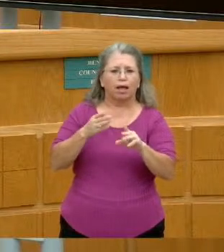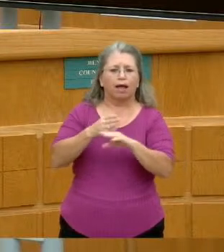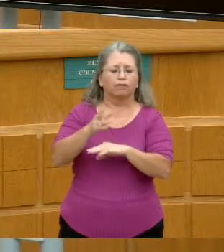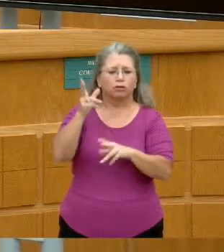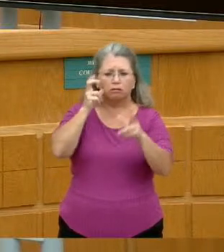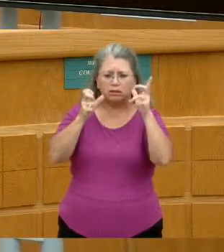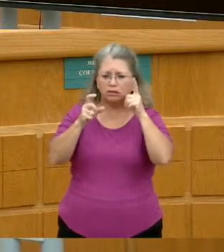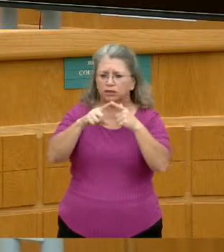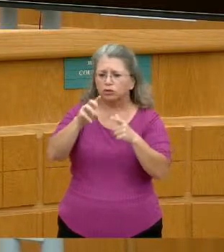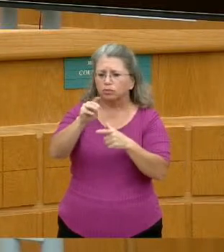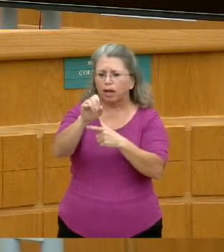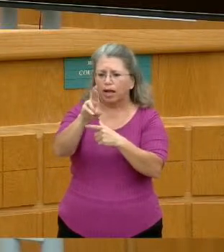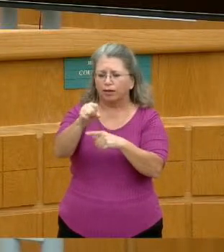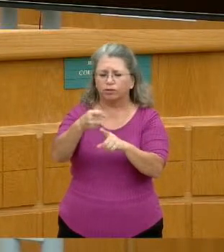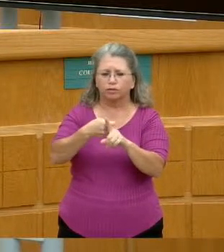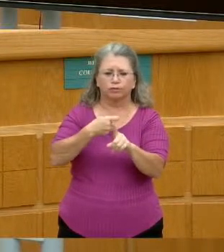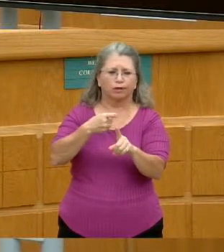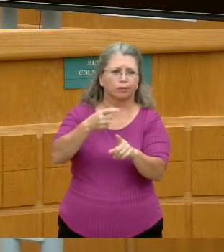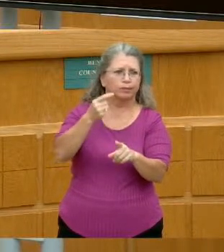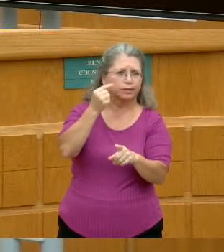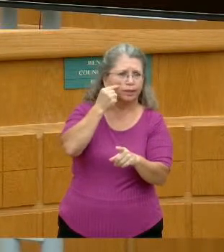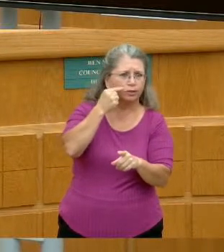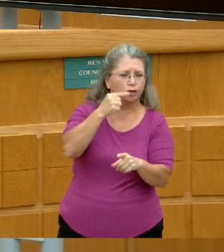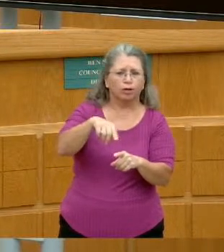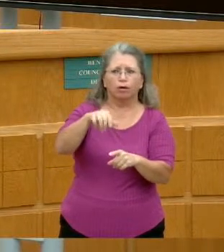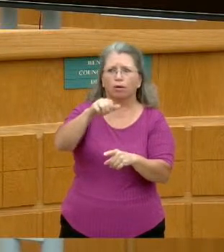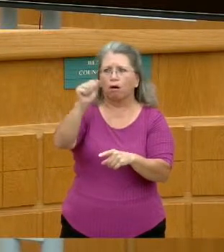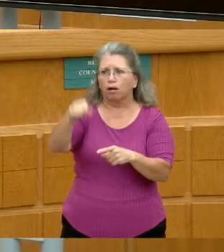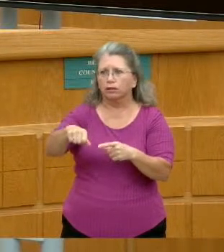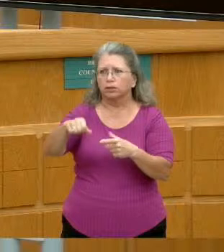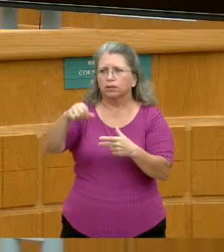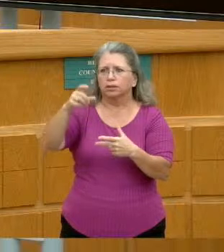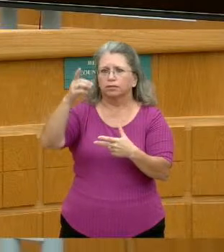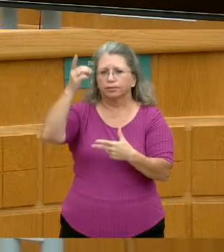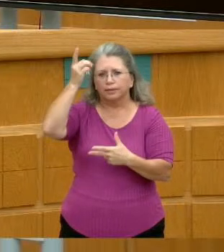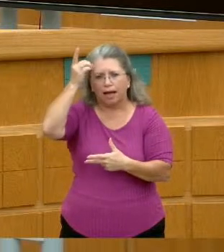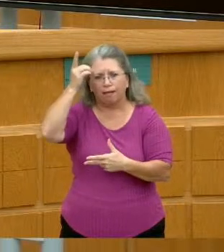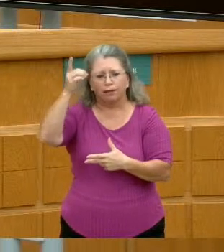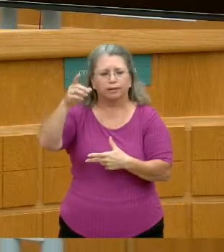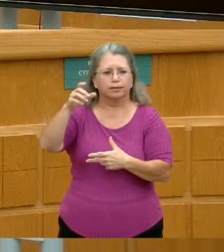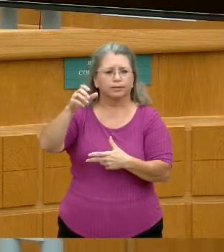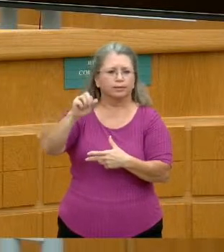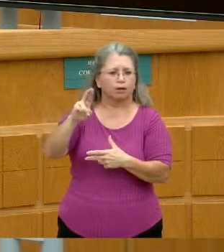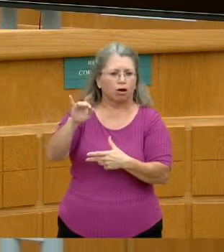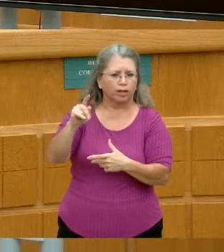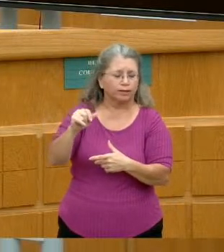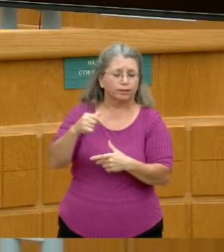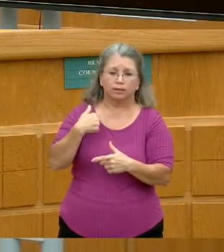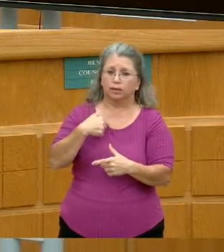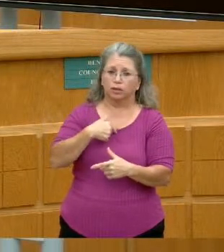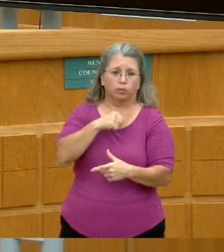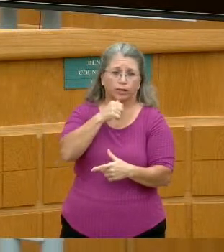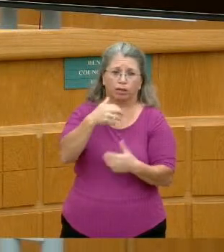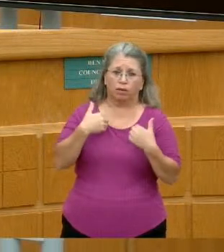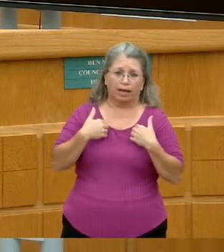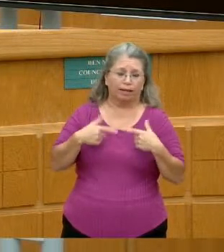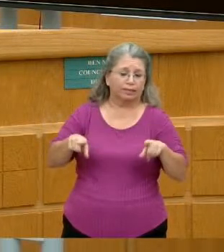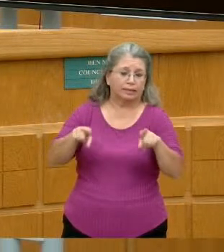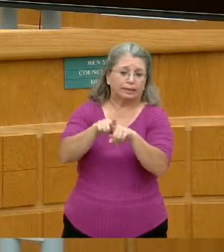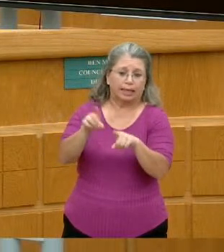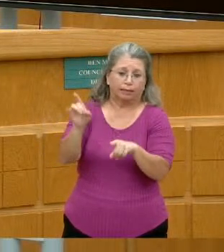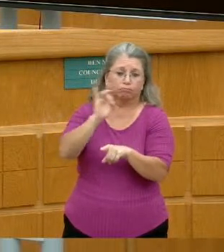San Antonio and Austin and Dallas and Arlington, ours aren't the scale that they're dealing with.